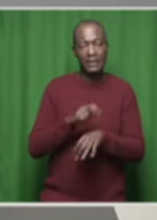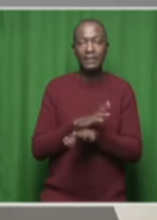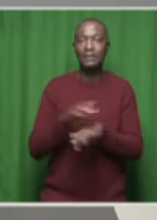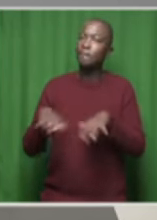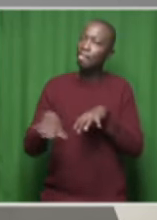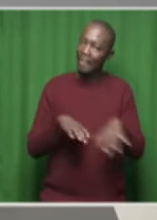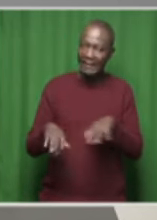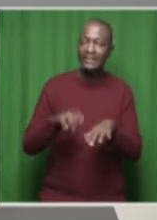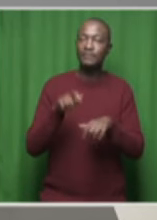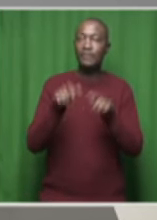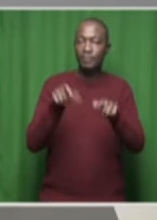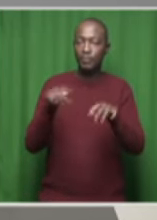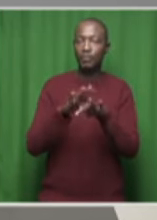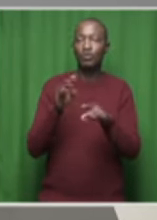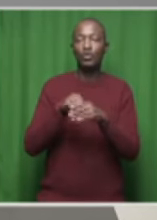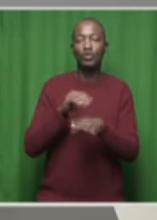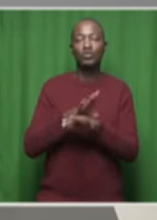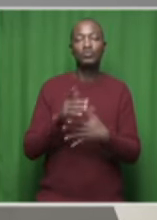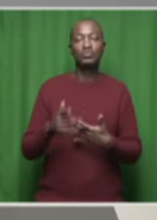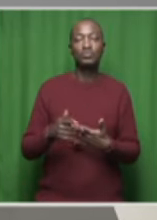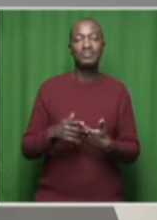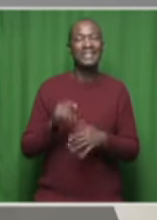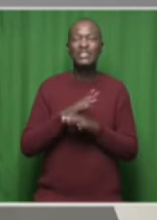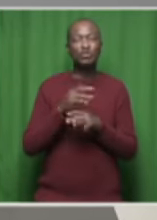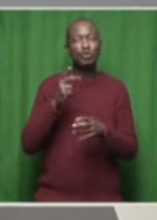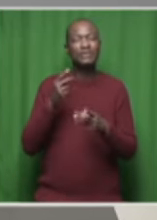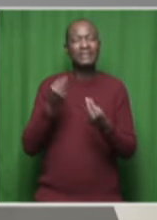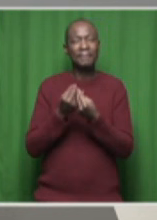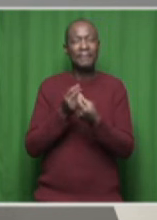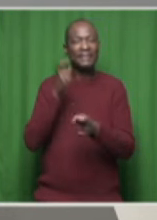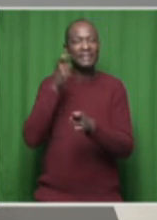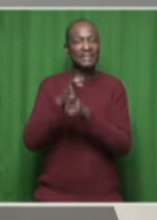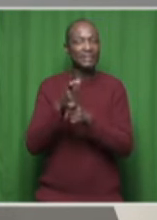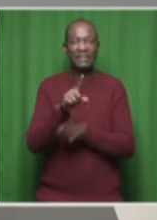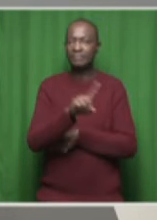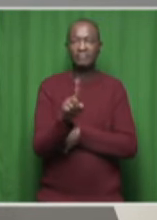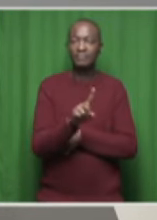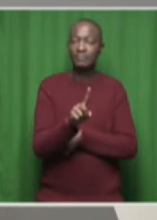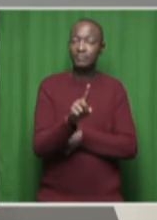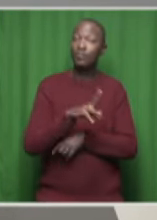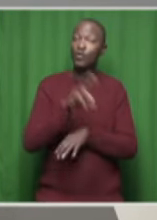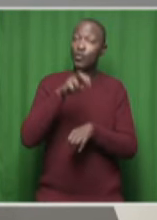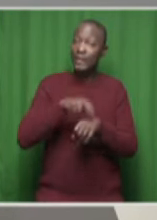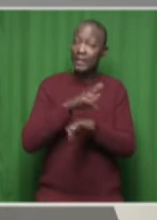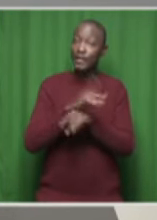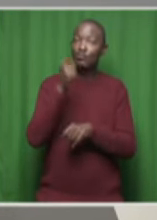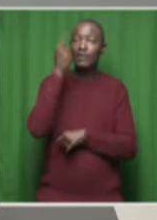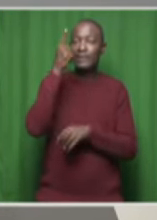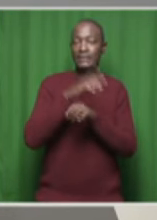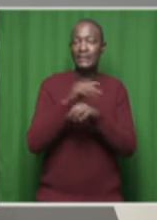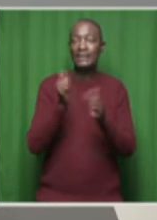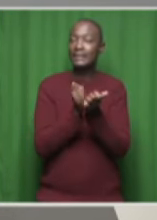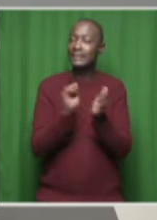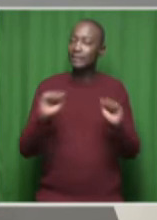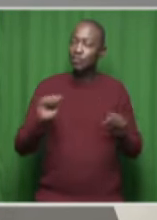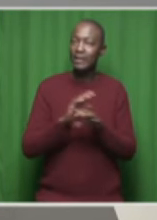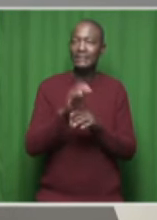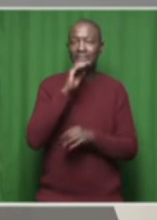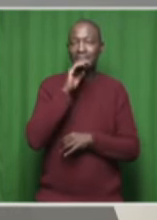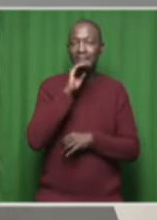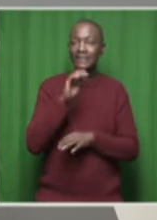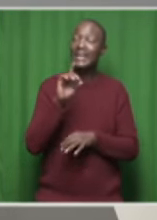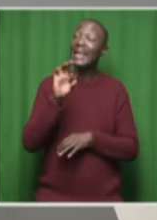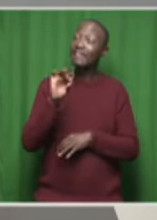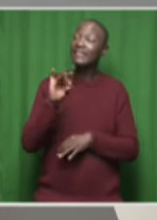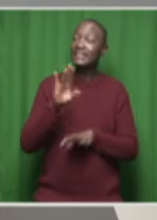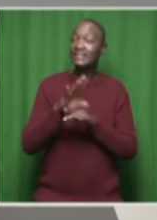to be able to deal with these things. It's not rocket science. Mm. We need to understand that democracy means the everyday involvement of everybody. And I